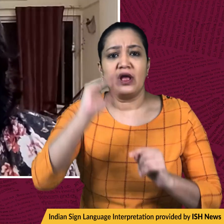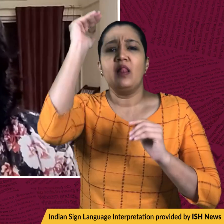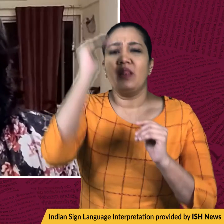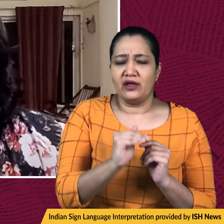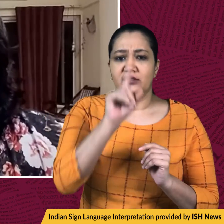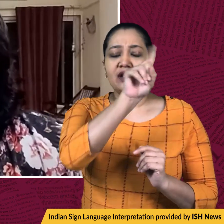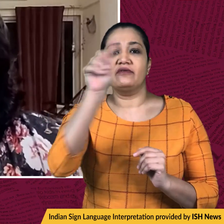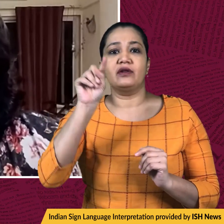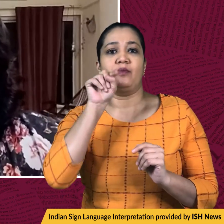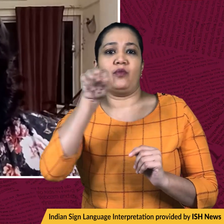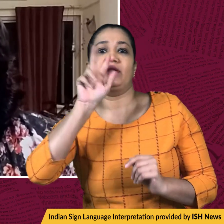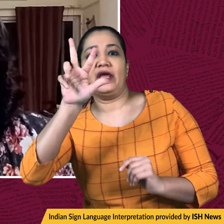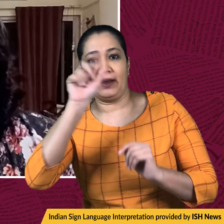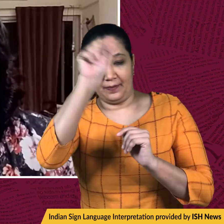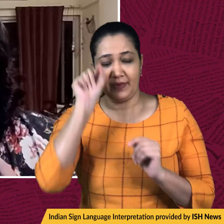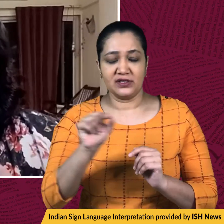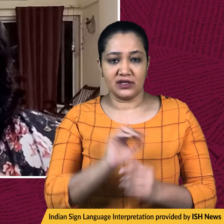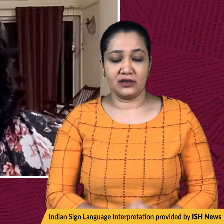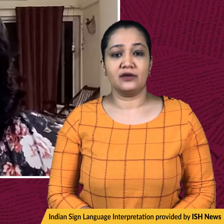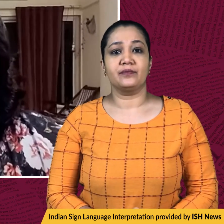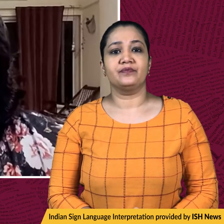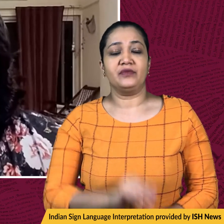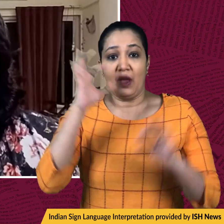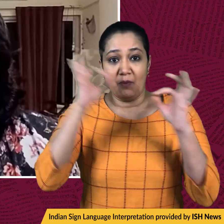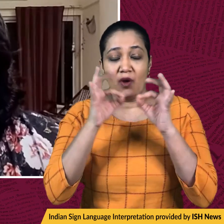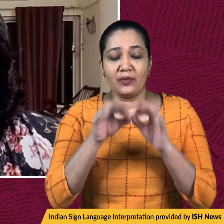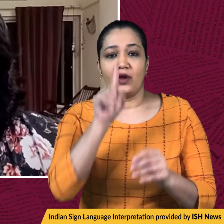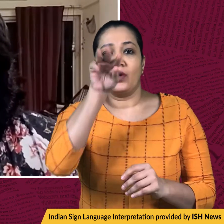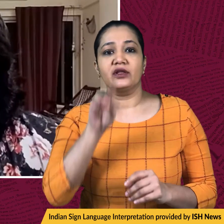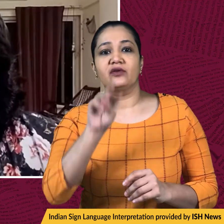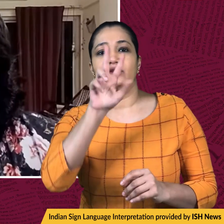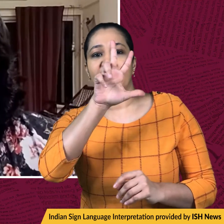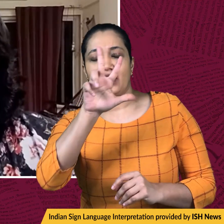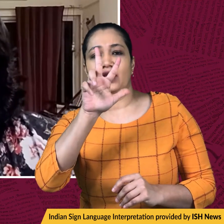has dipped to 11.8%. Mumbai has reported